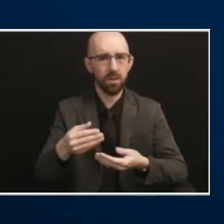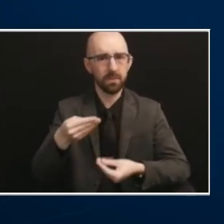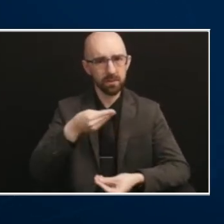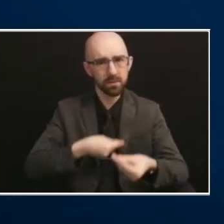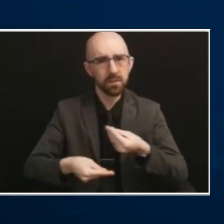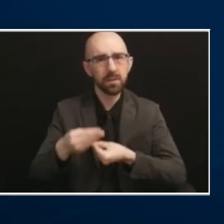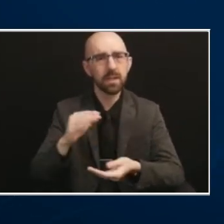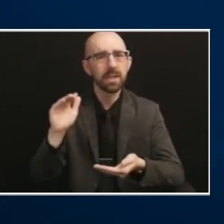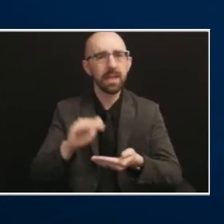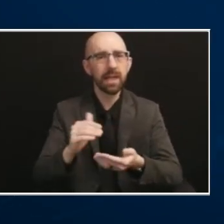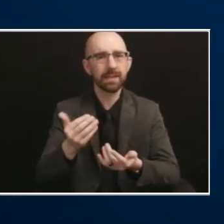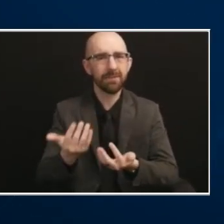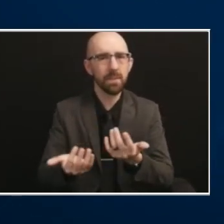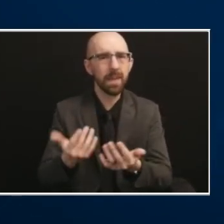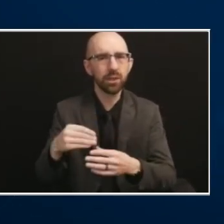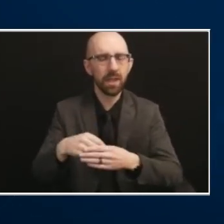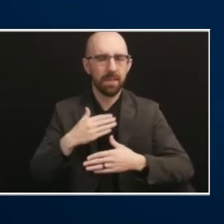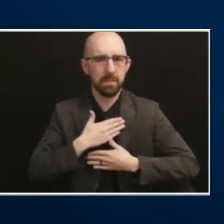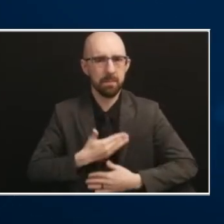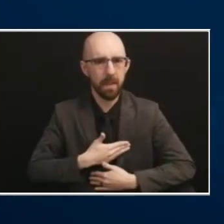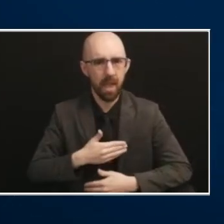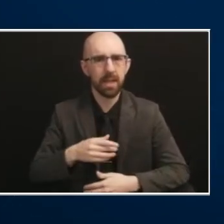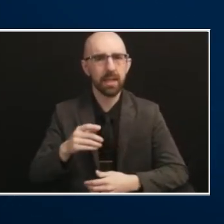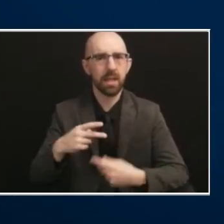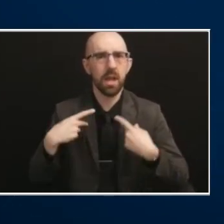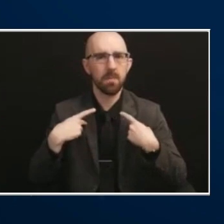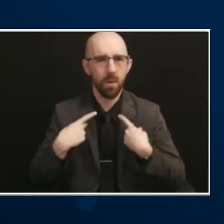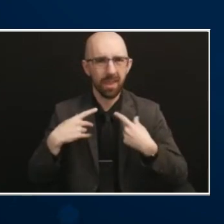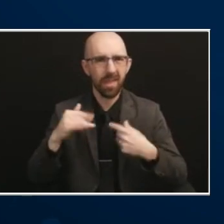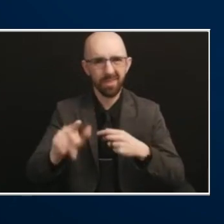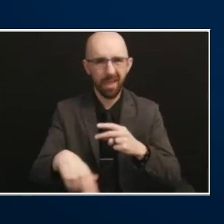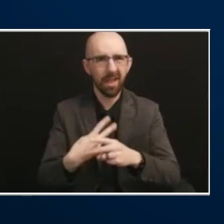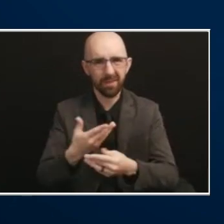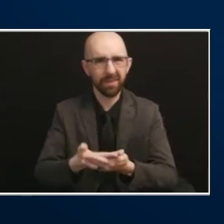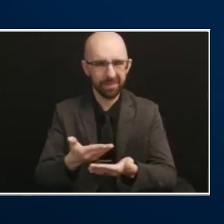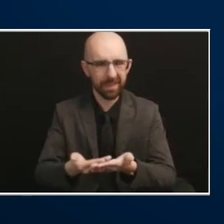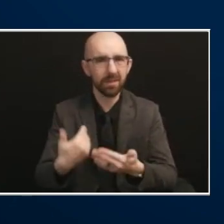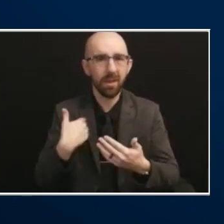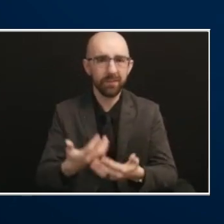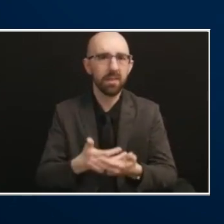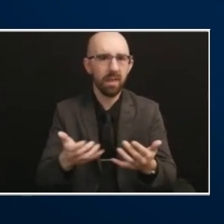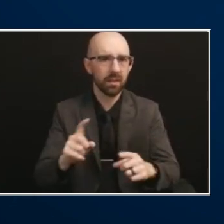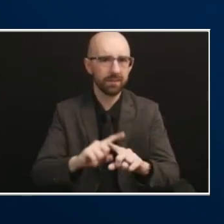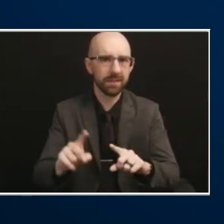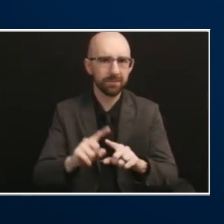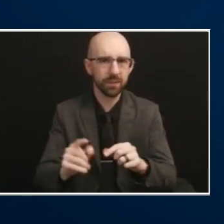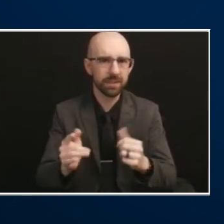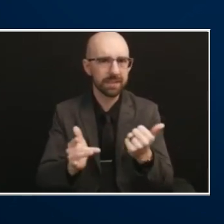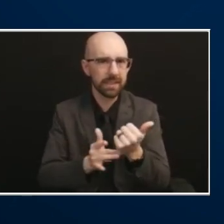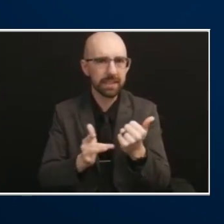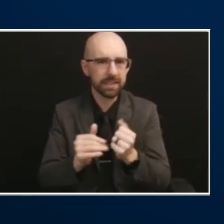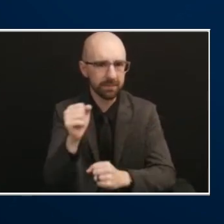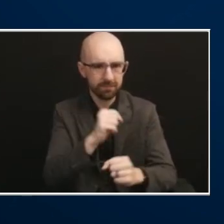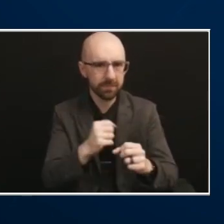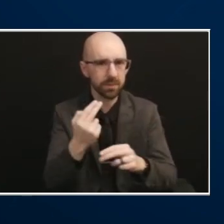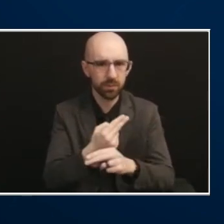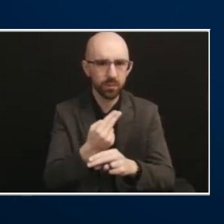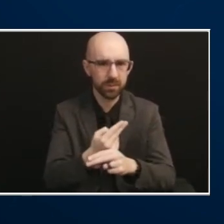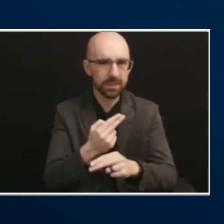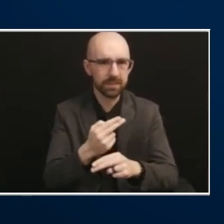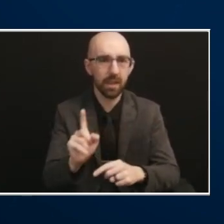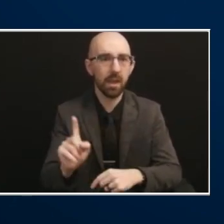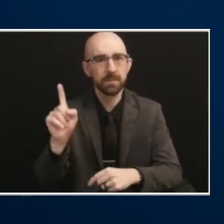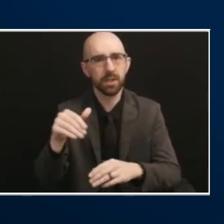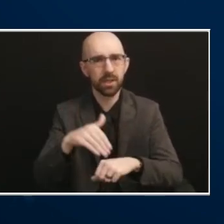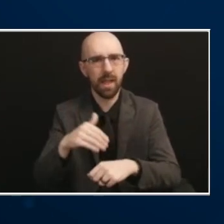body, decreases risks of pneumonia, things like that. So we've got lots of different techniques that we're utilizing upstairs at the Burnett Burn Center. Ezra,